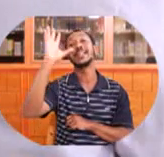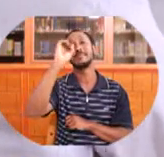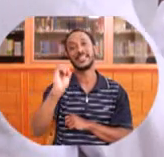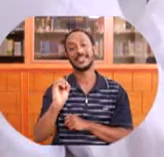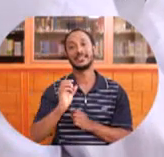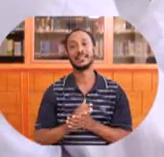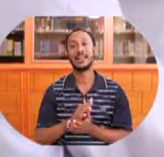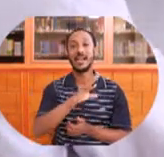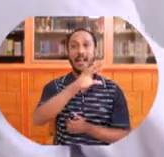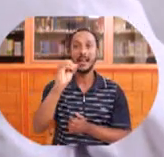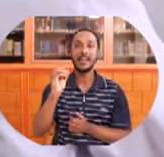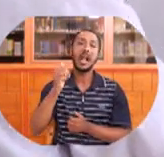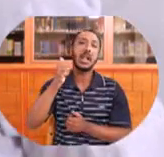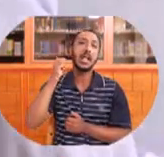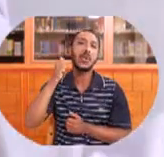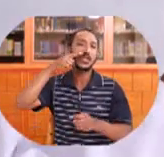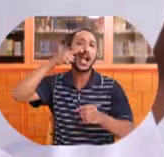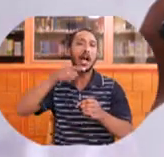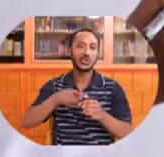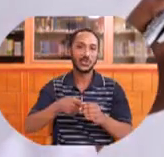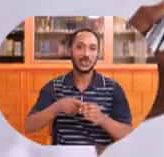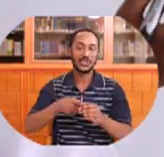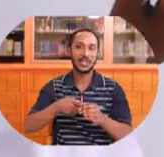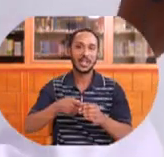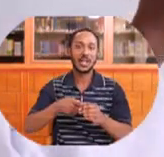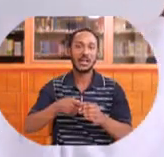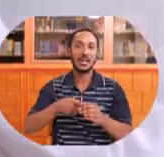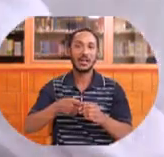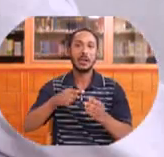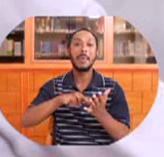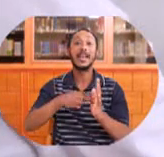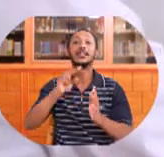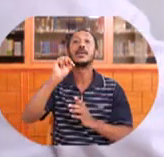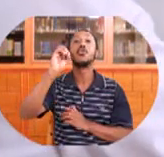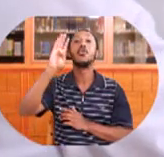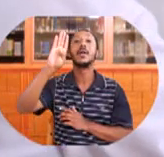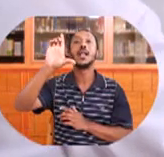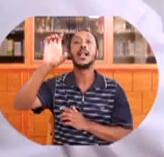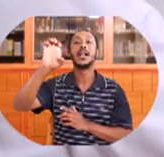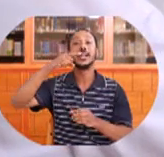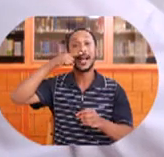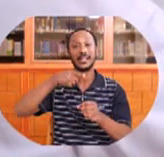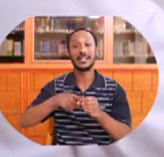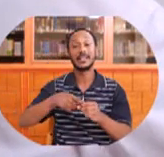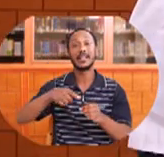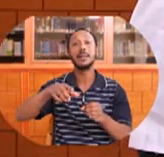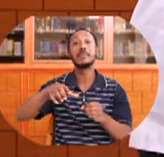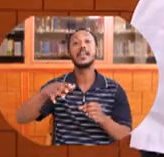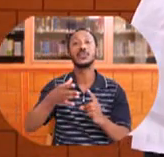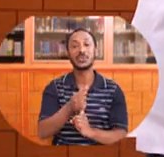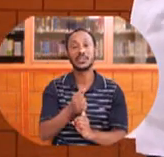0.03%, and other noble gases, which contain